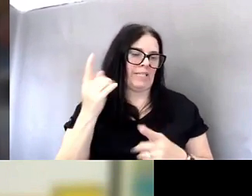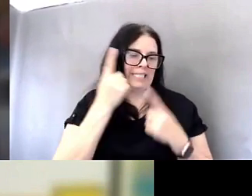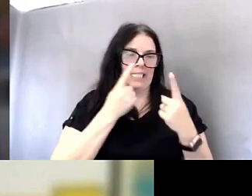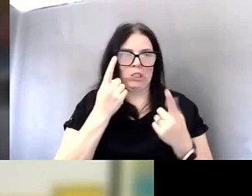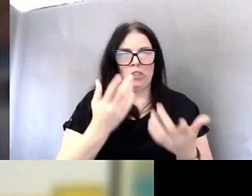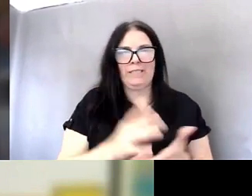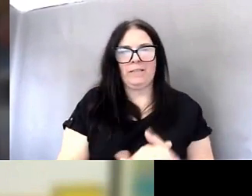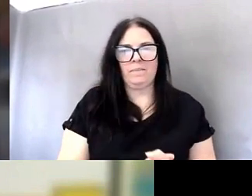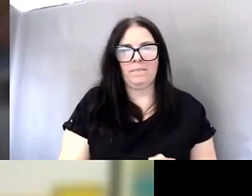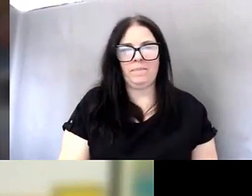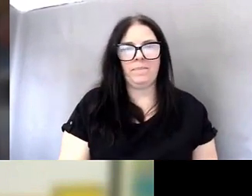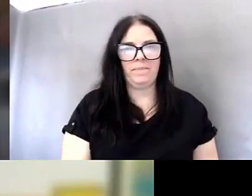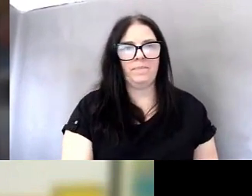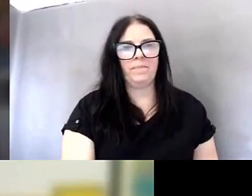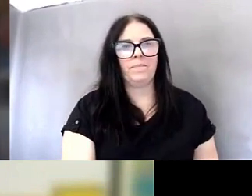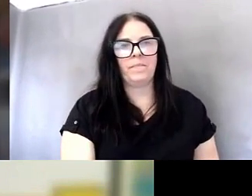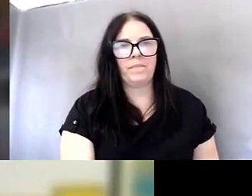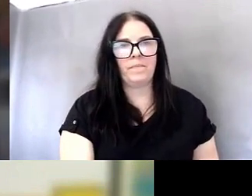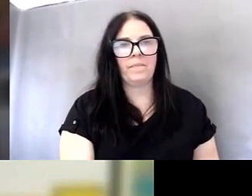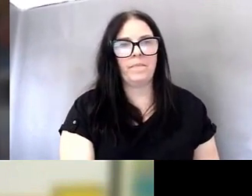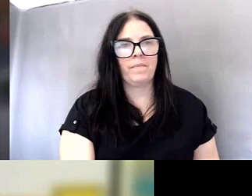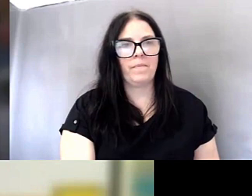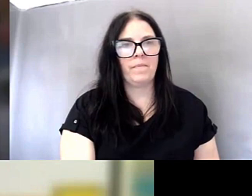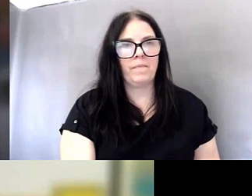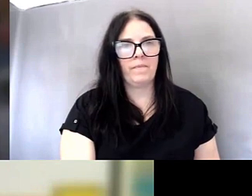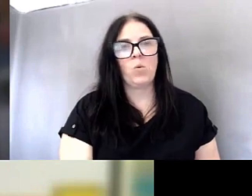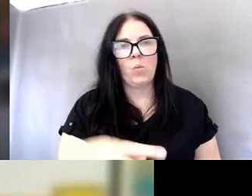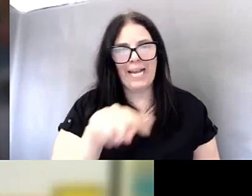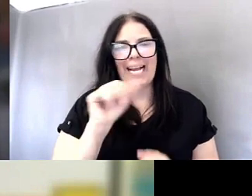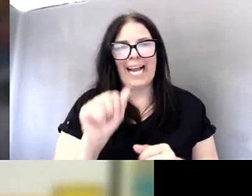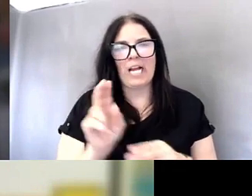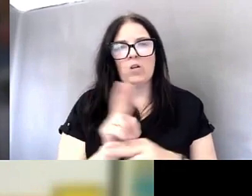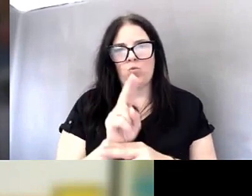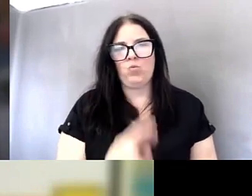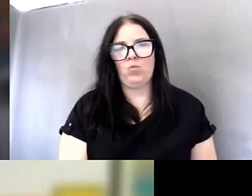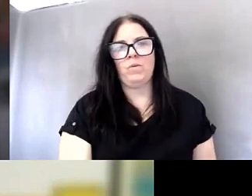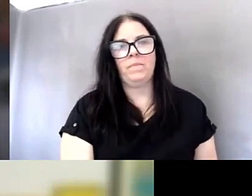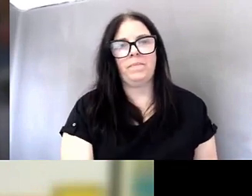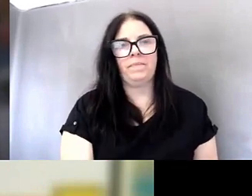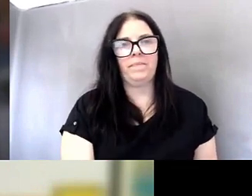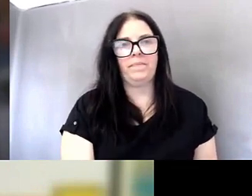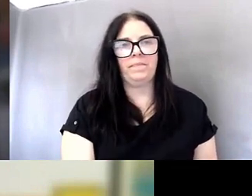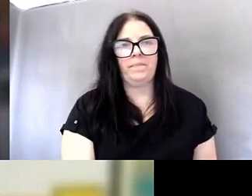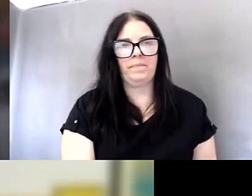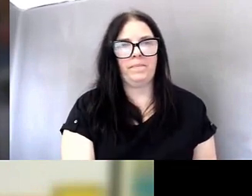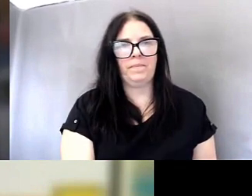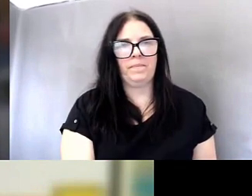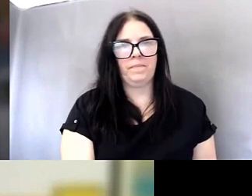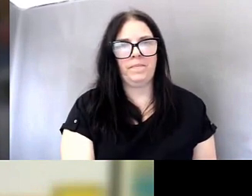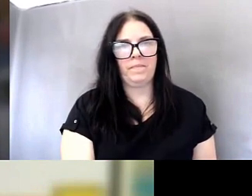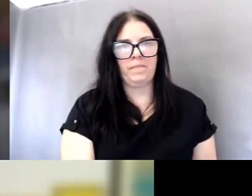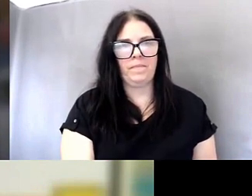considerations. It's available for us to use. Yeah, That's amazing. Wow.